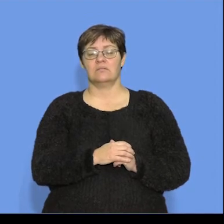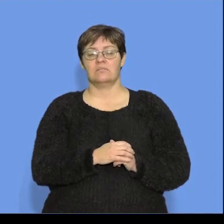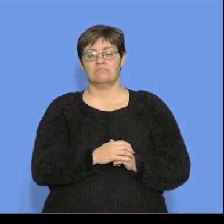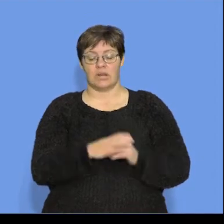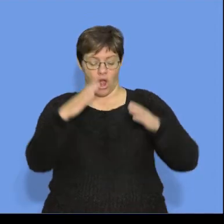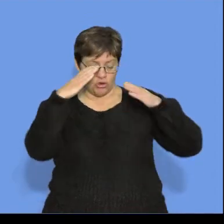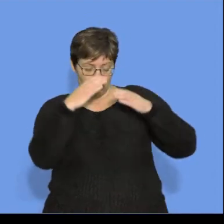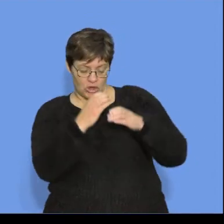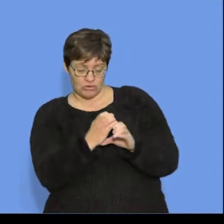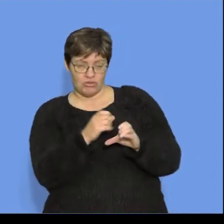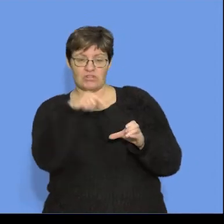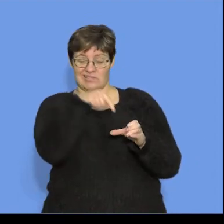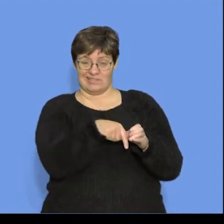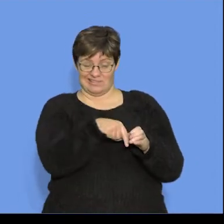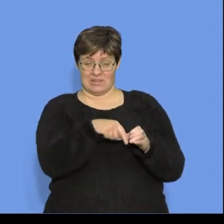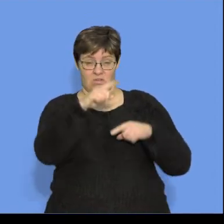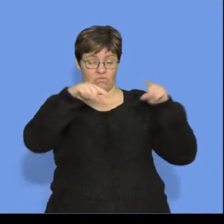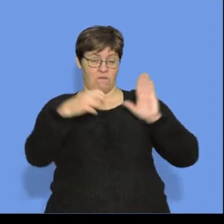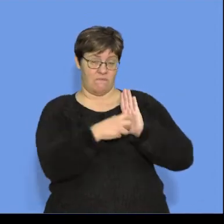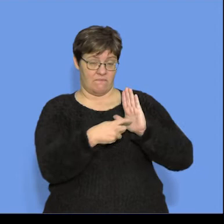concentration graph.